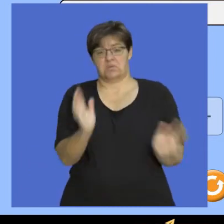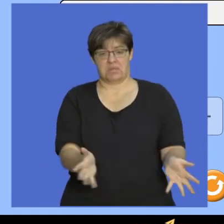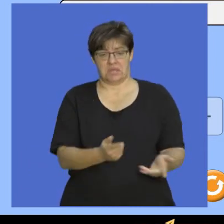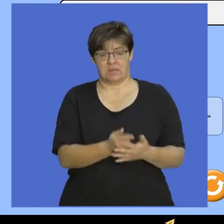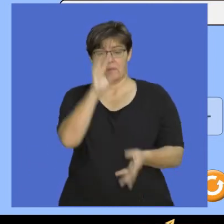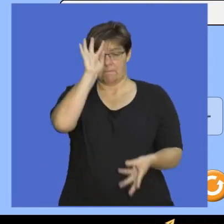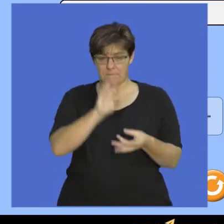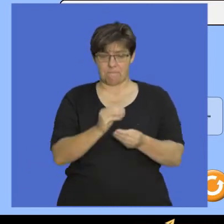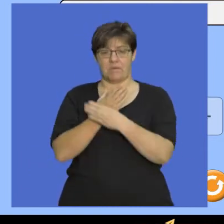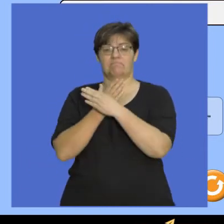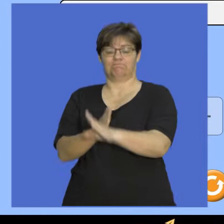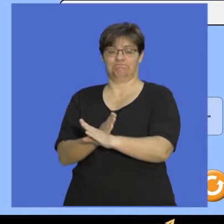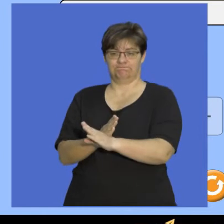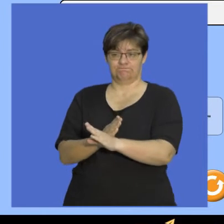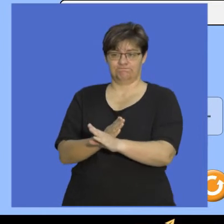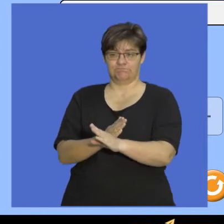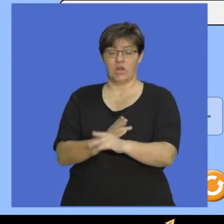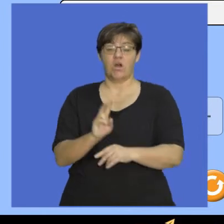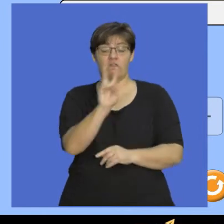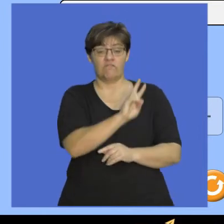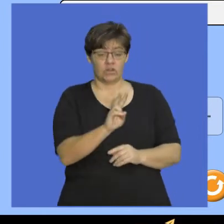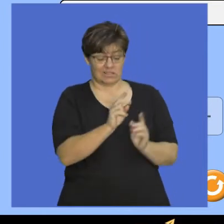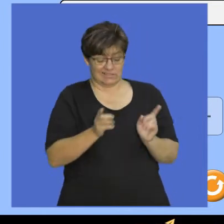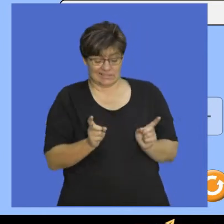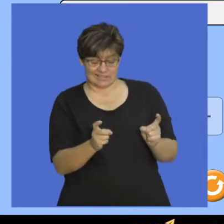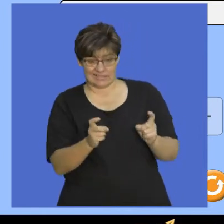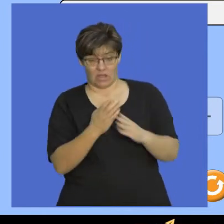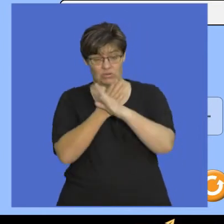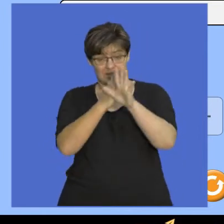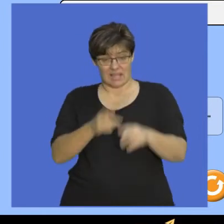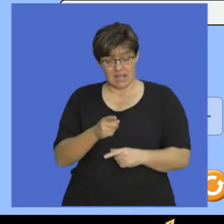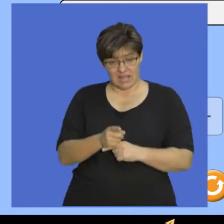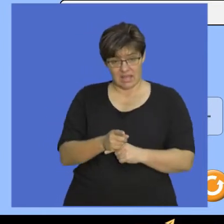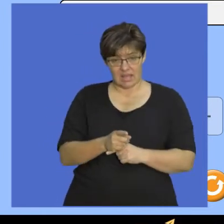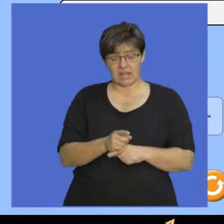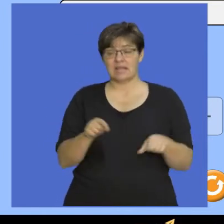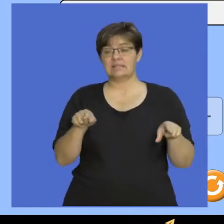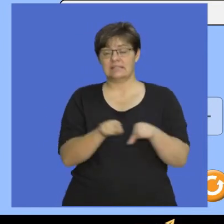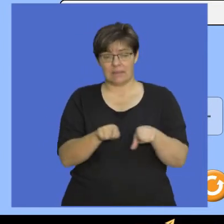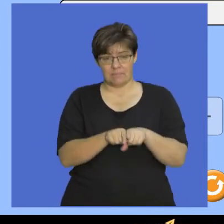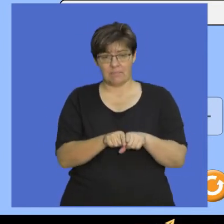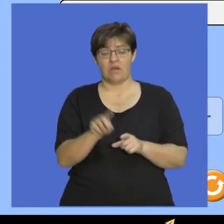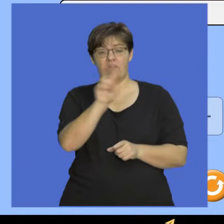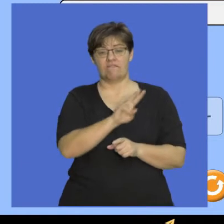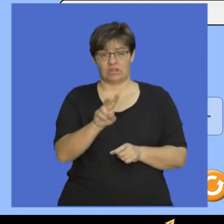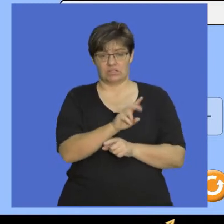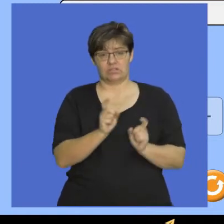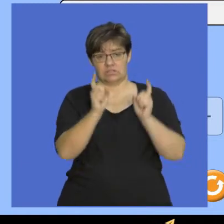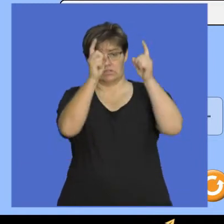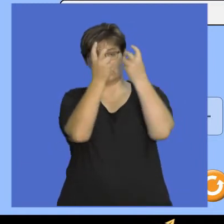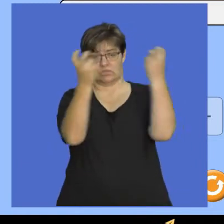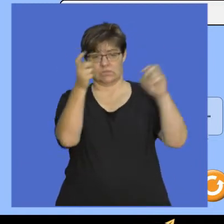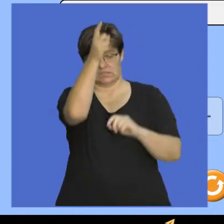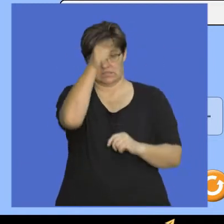it gives us the total resistance. So the voltage across the resistor is actually equals to the voltage across